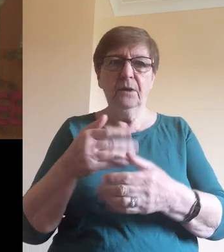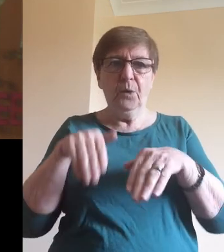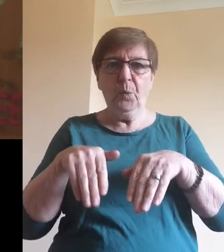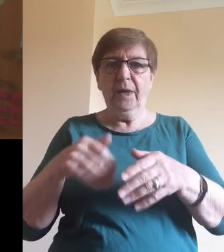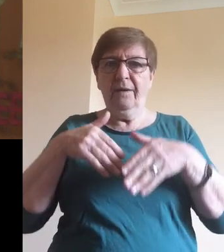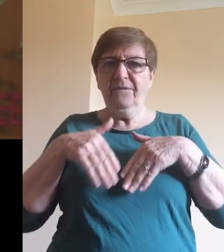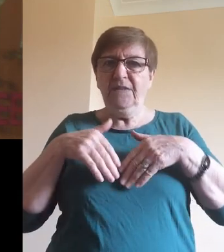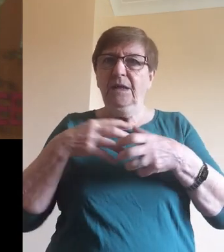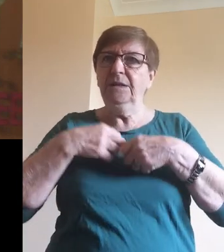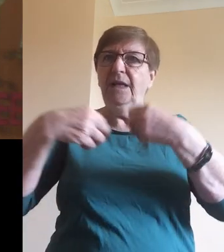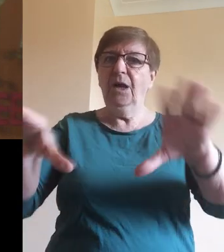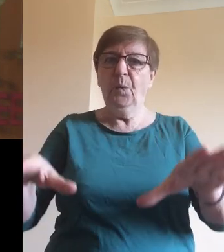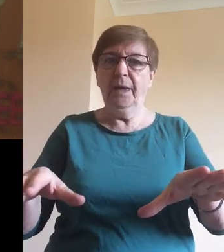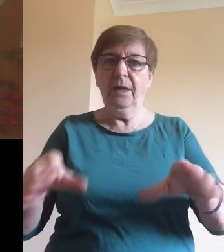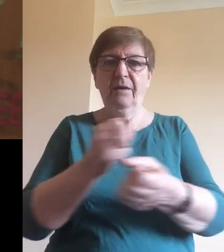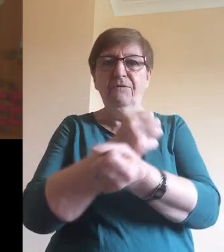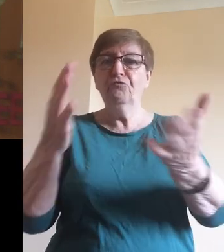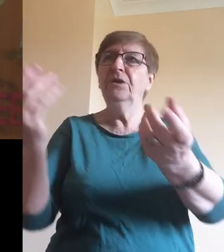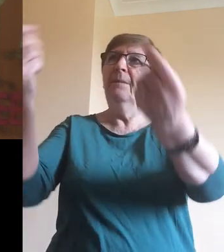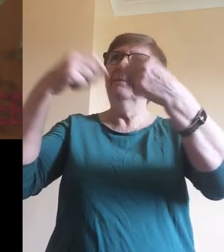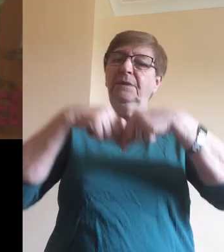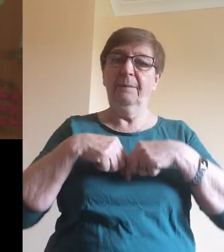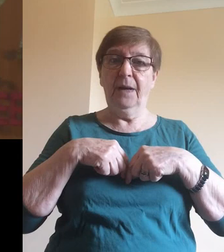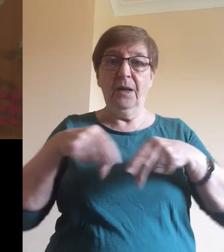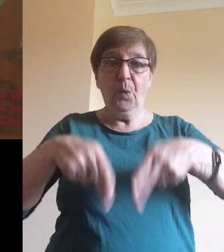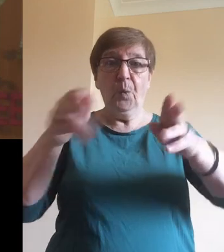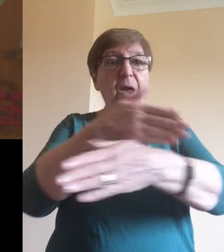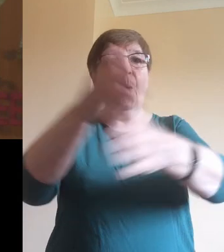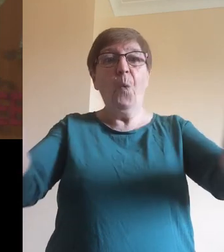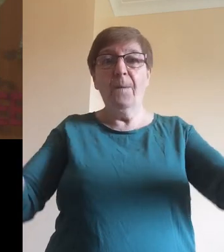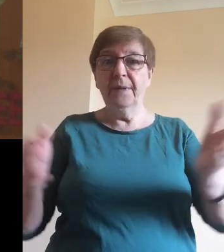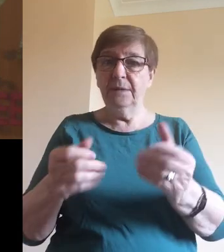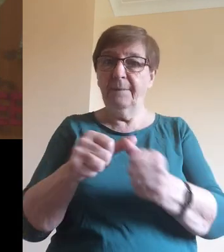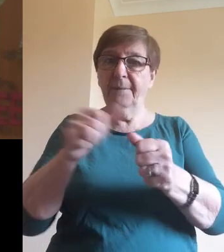away, the freedom restored, the way open to a fuller life.